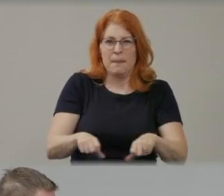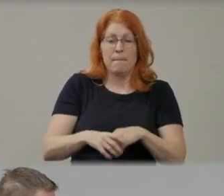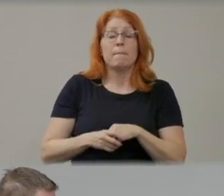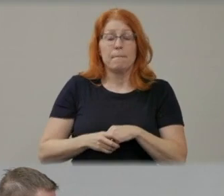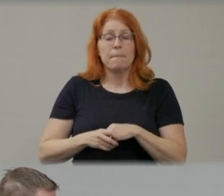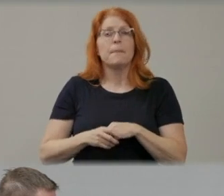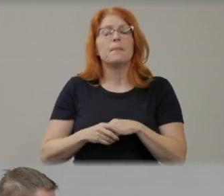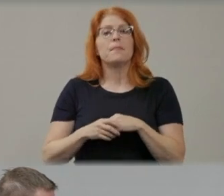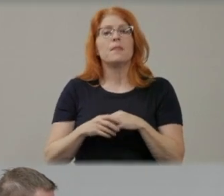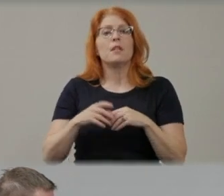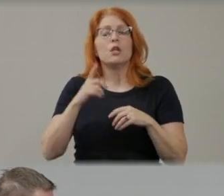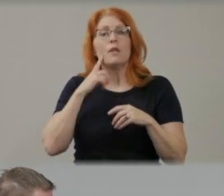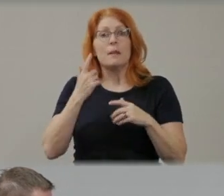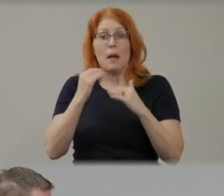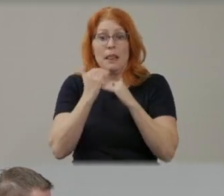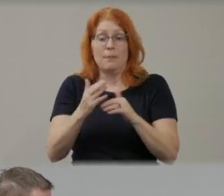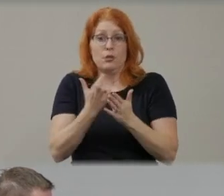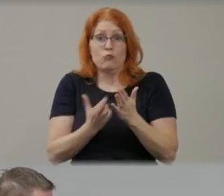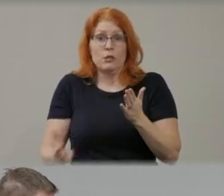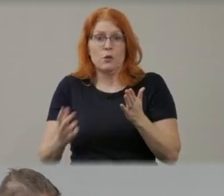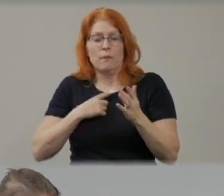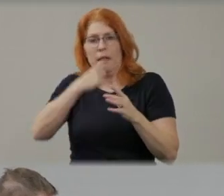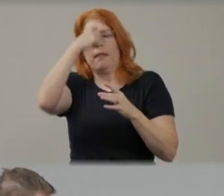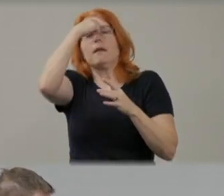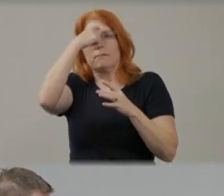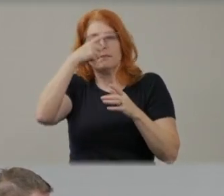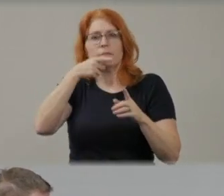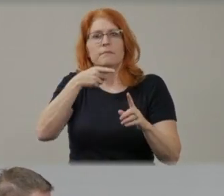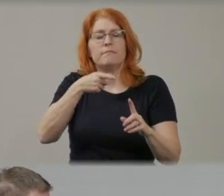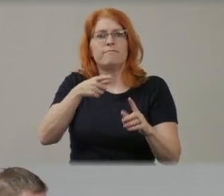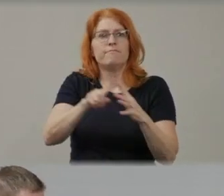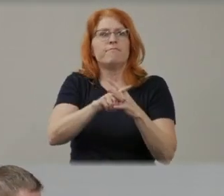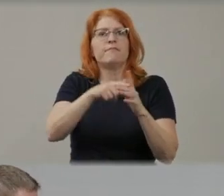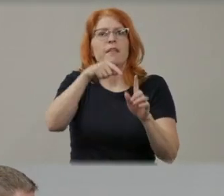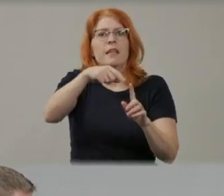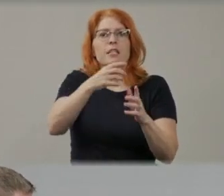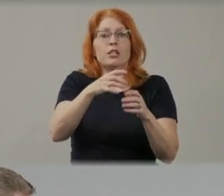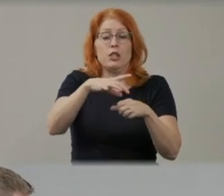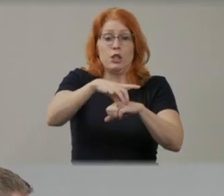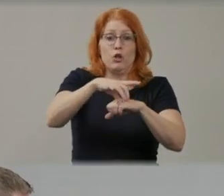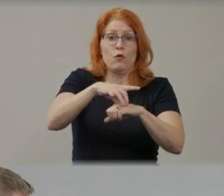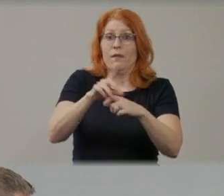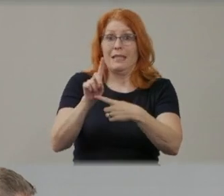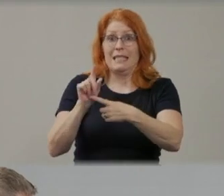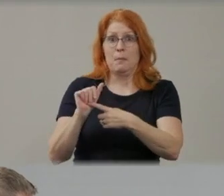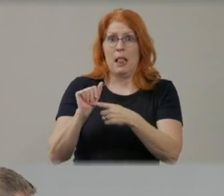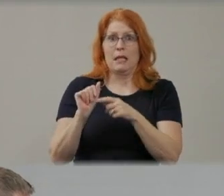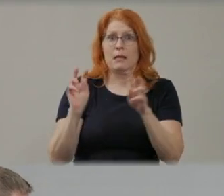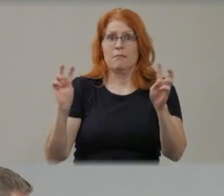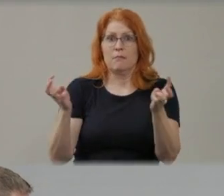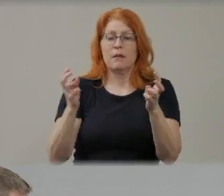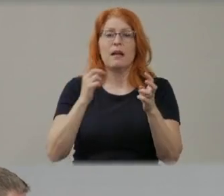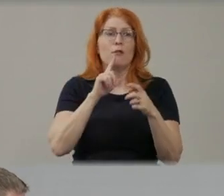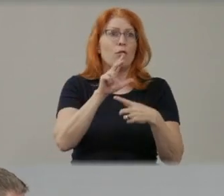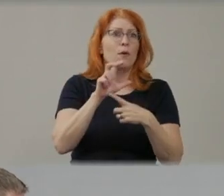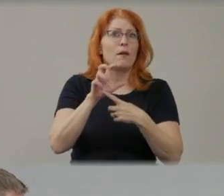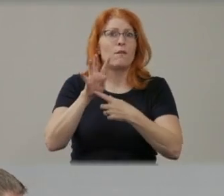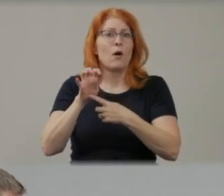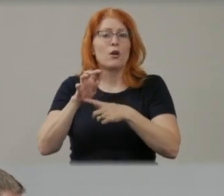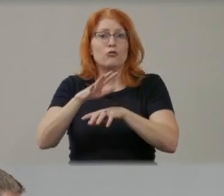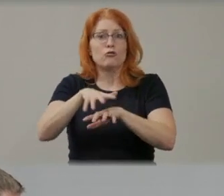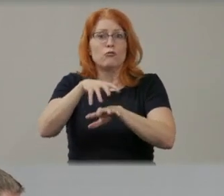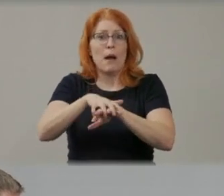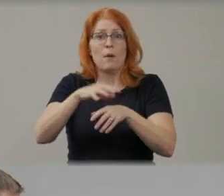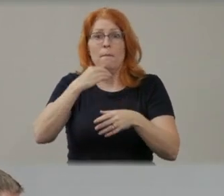you think about limited resources, that's what made me think of this geographic disability. There's 300 to 400 tribal